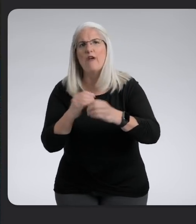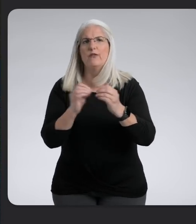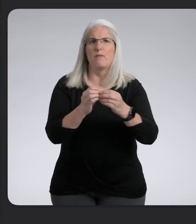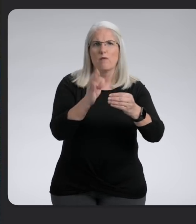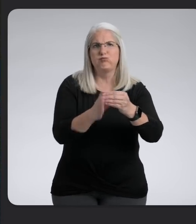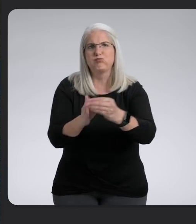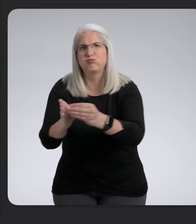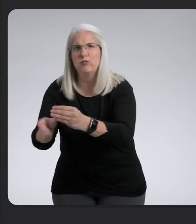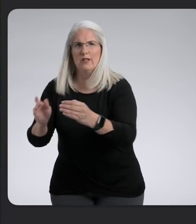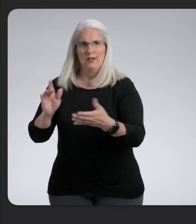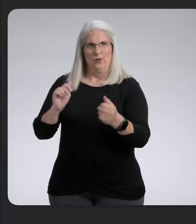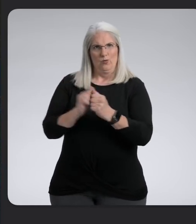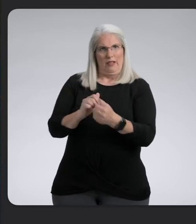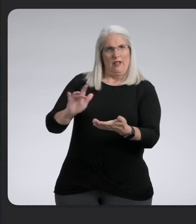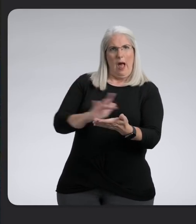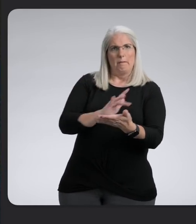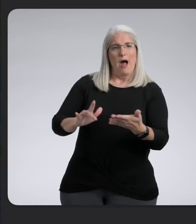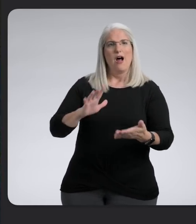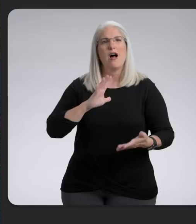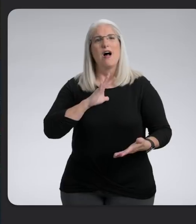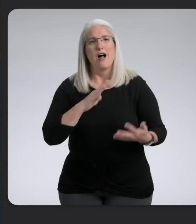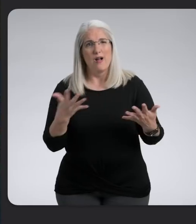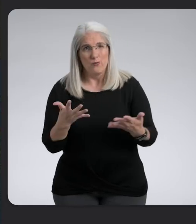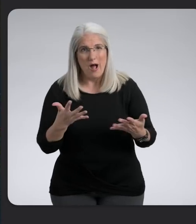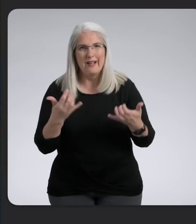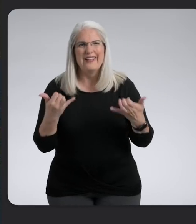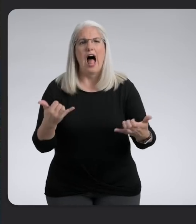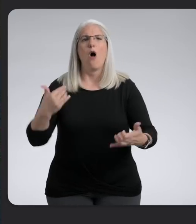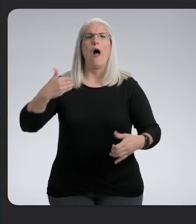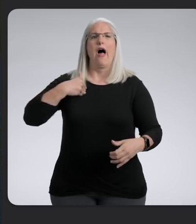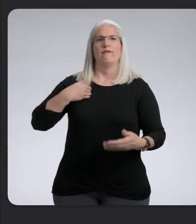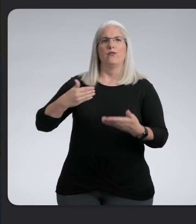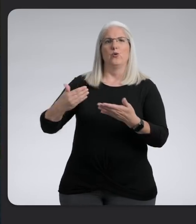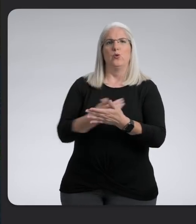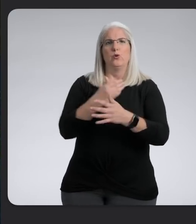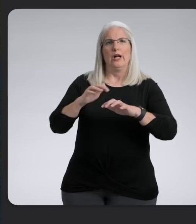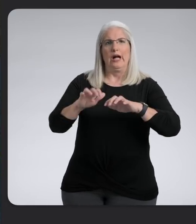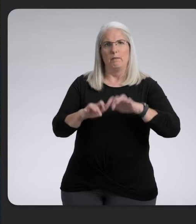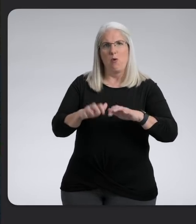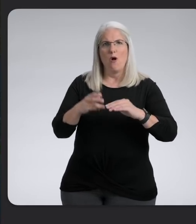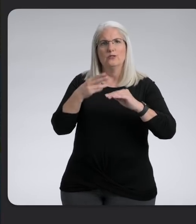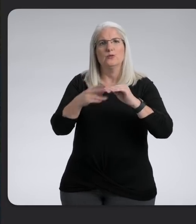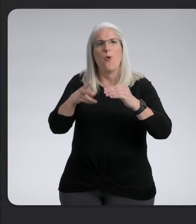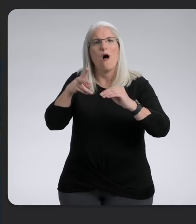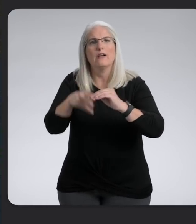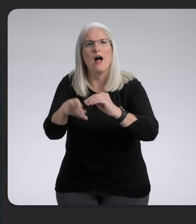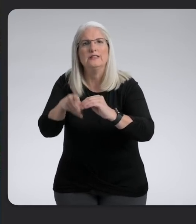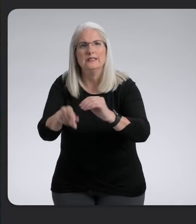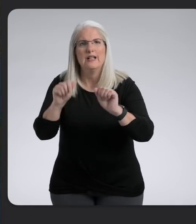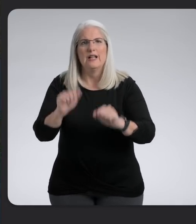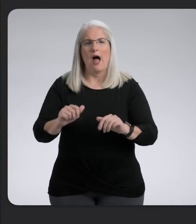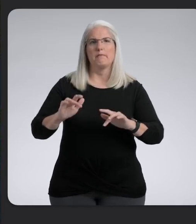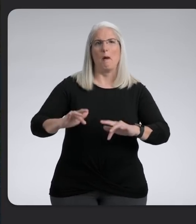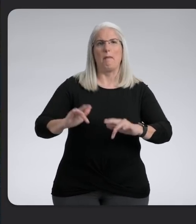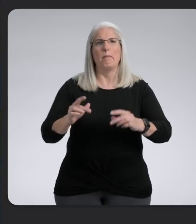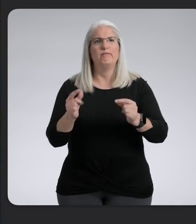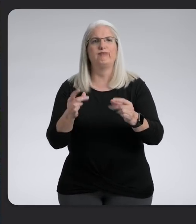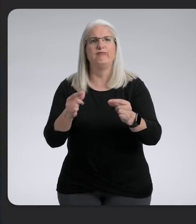what's really cool is we now have a new set of keyboard shortcuts that let you do all of this without lifting a